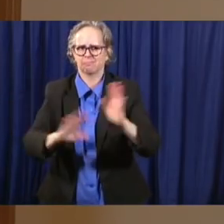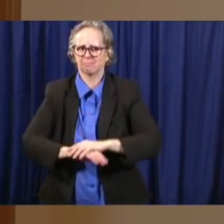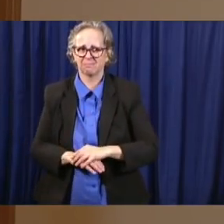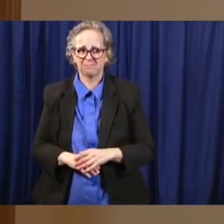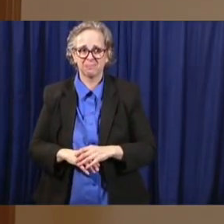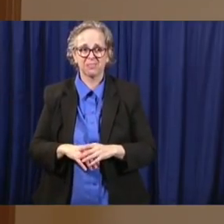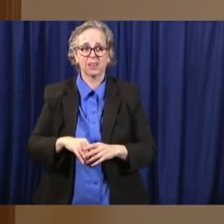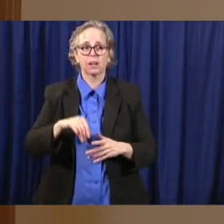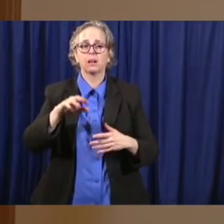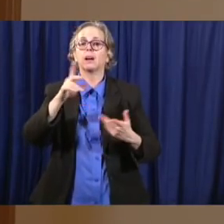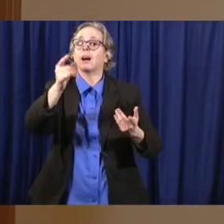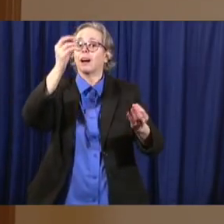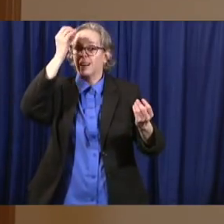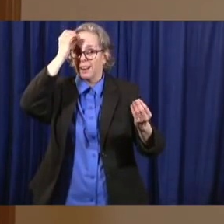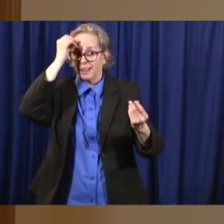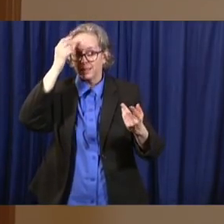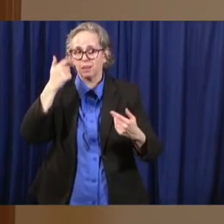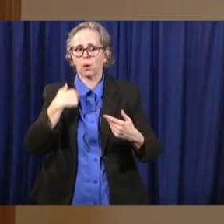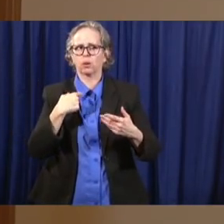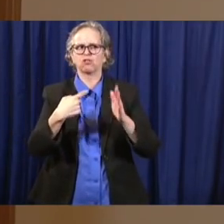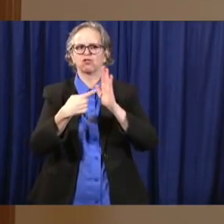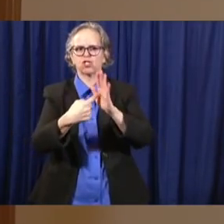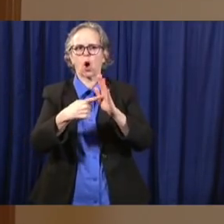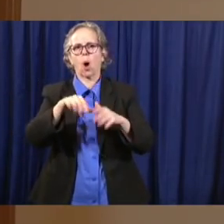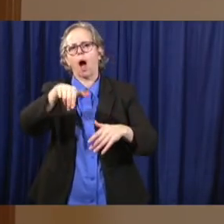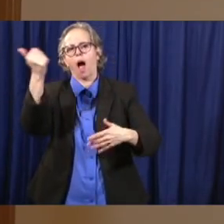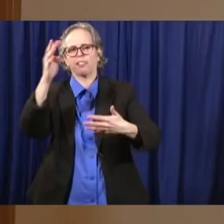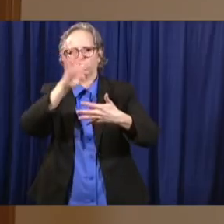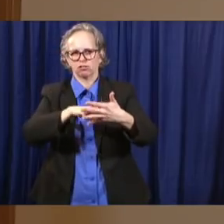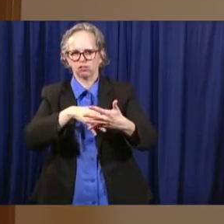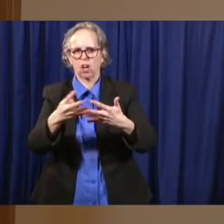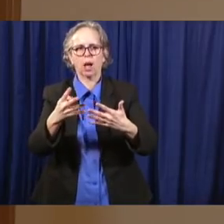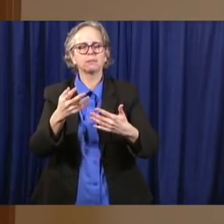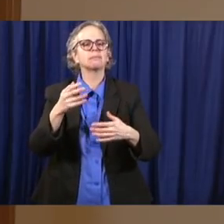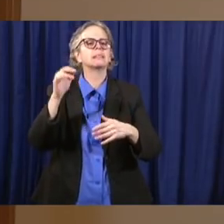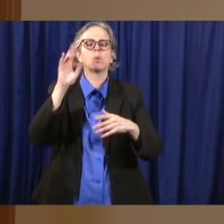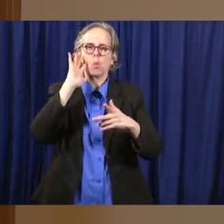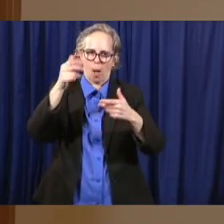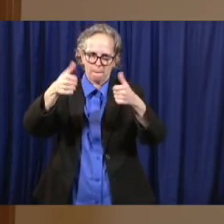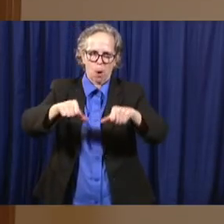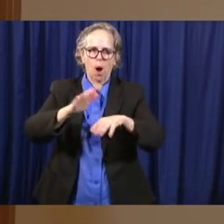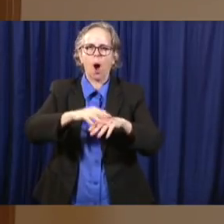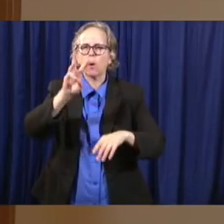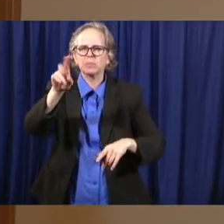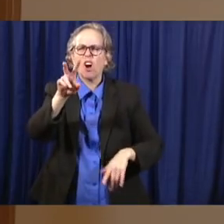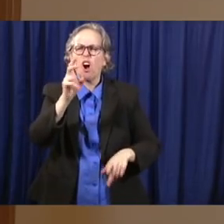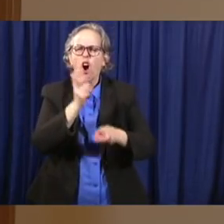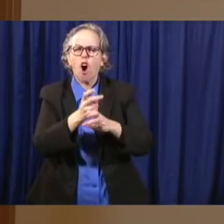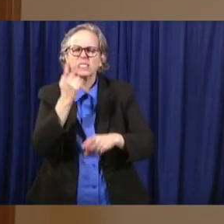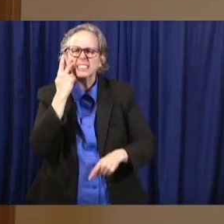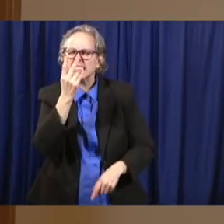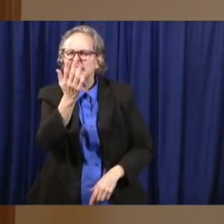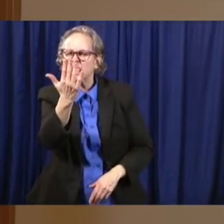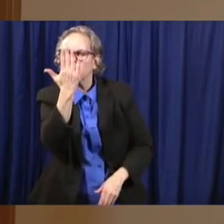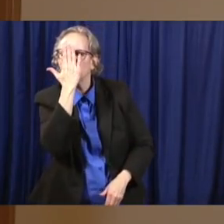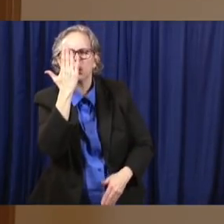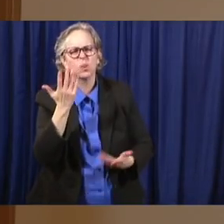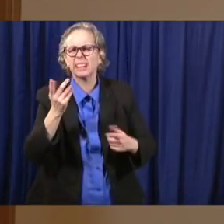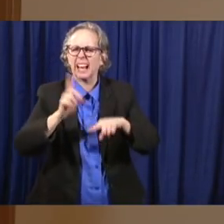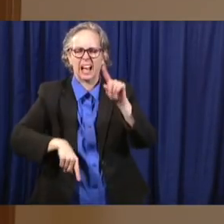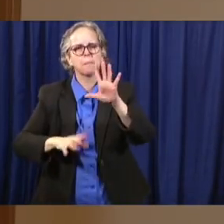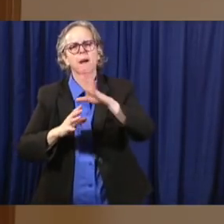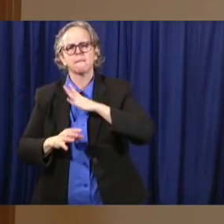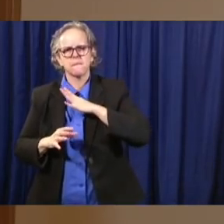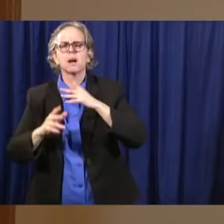So this data, this is new, this is on our website because I know it's very hard to see on TV, but we also, even within our spread